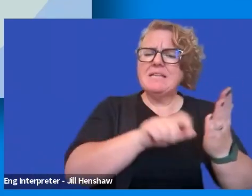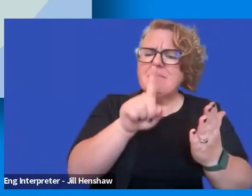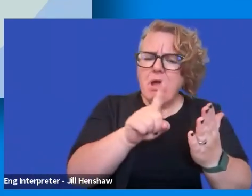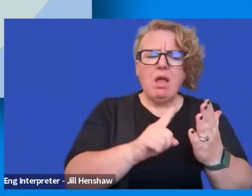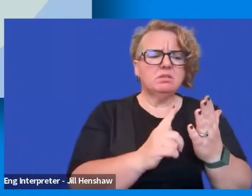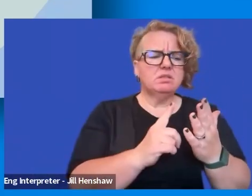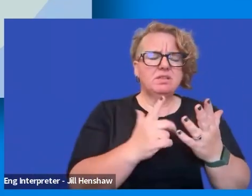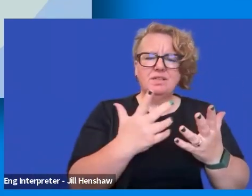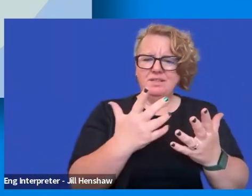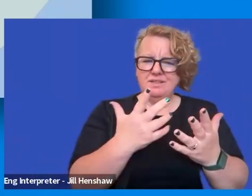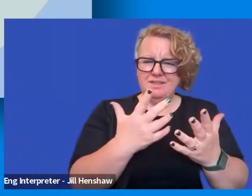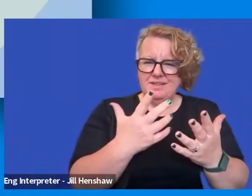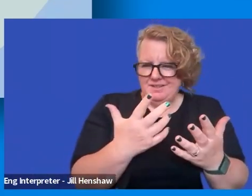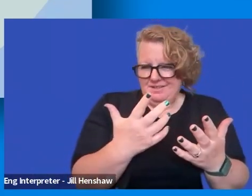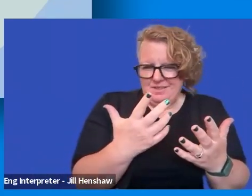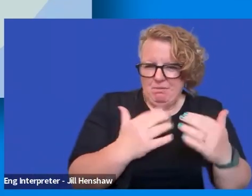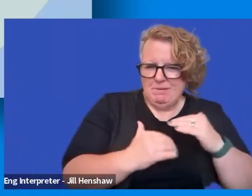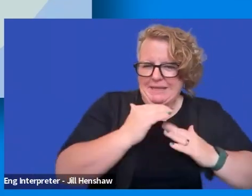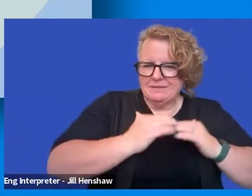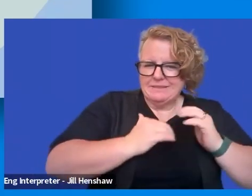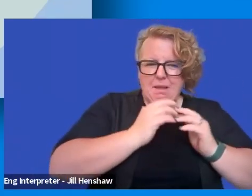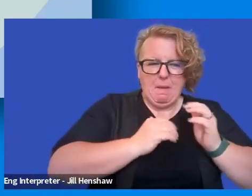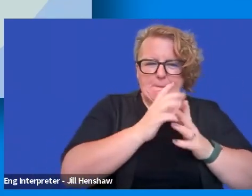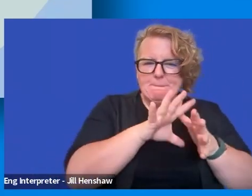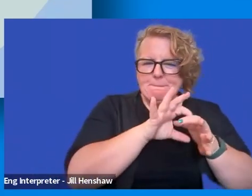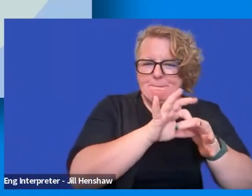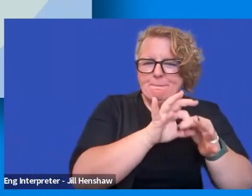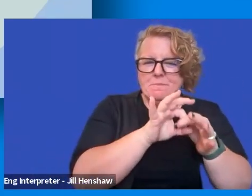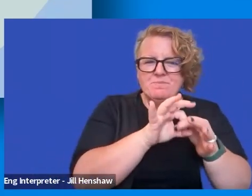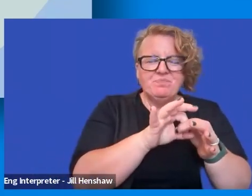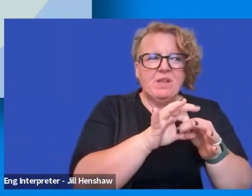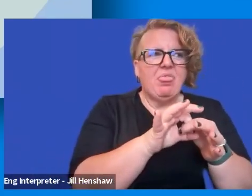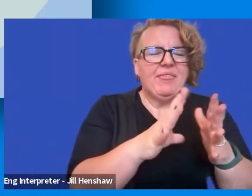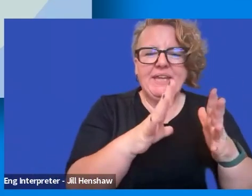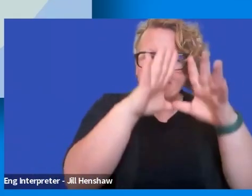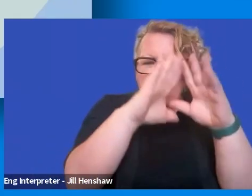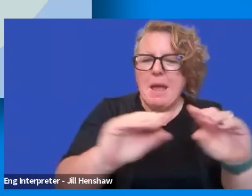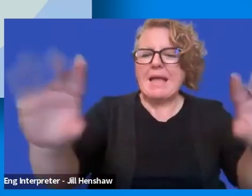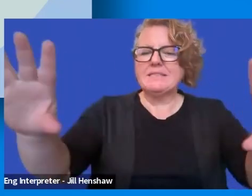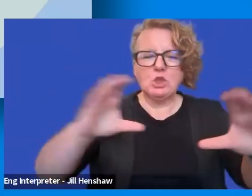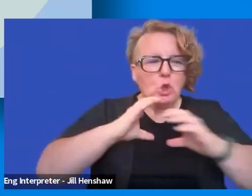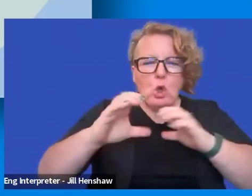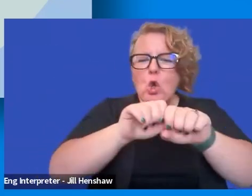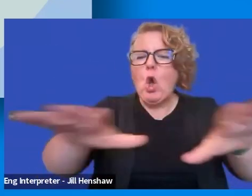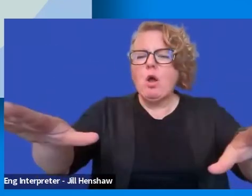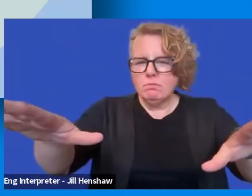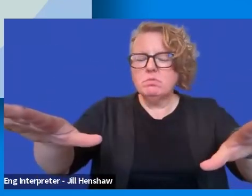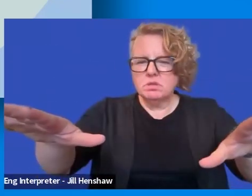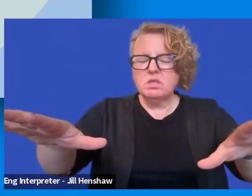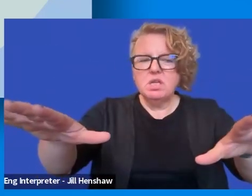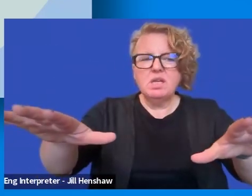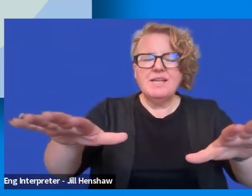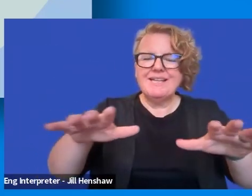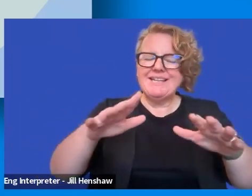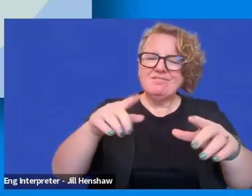and everything else that you guys have been talking about. The message, the kind of comms, which is why I thought I would step in. It's